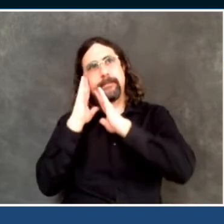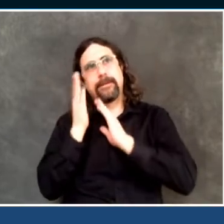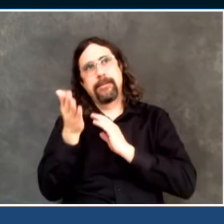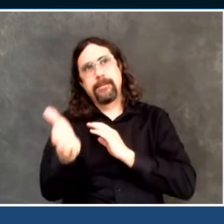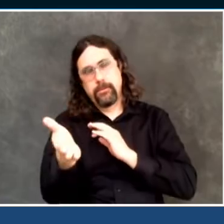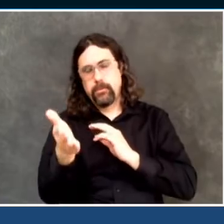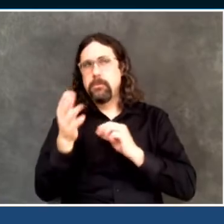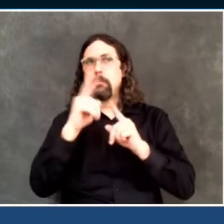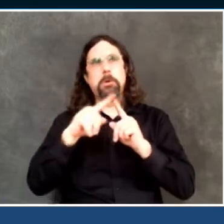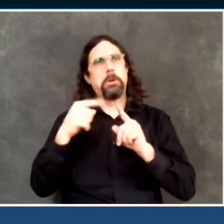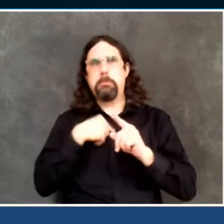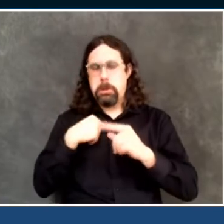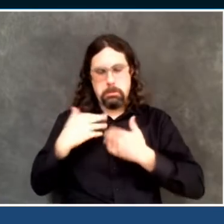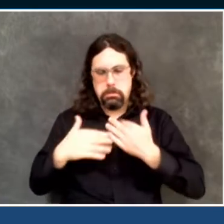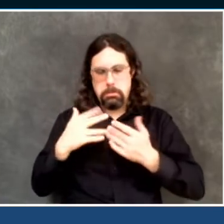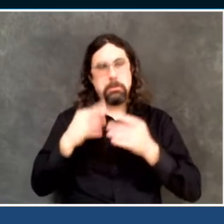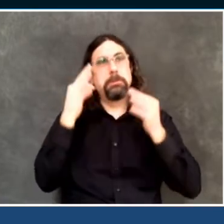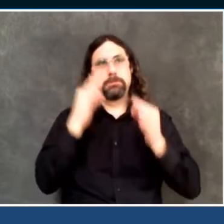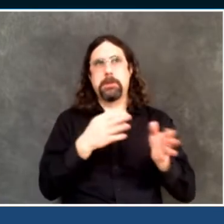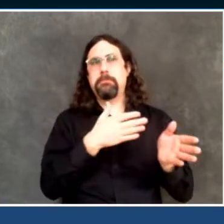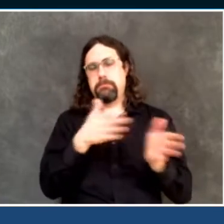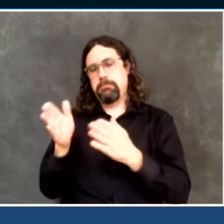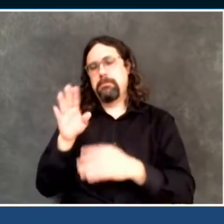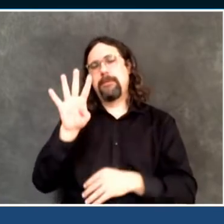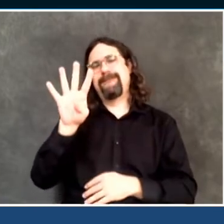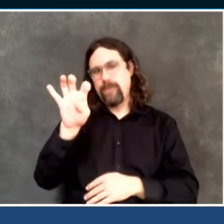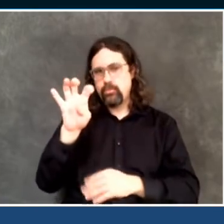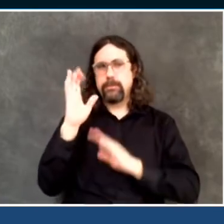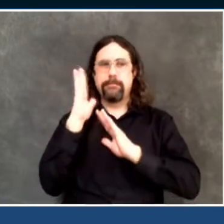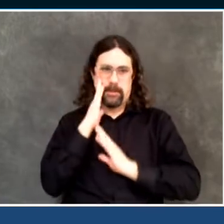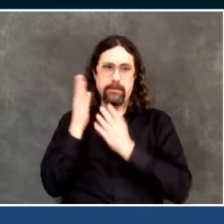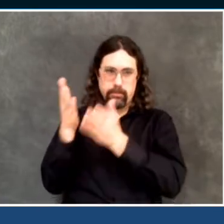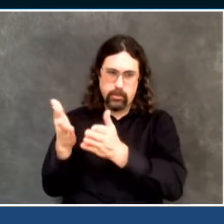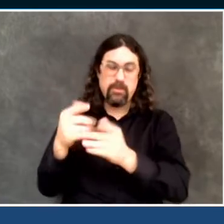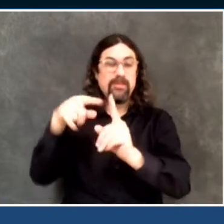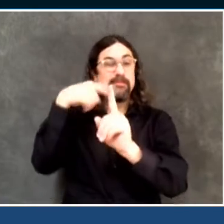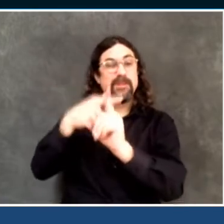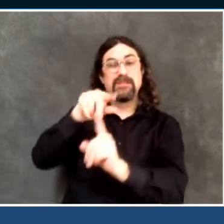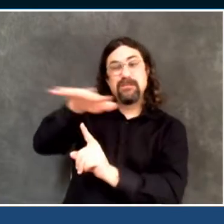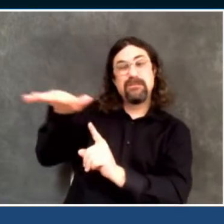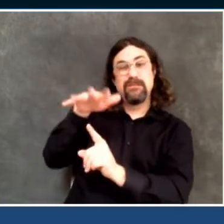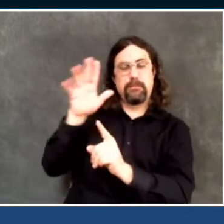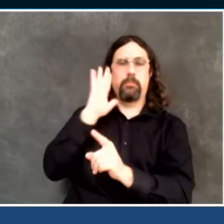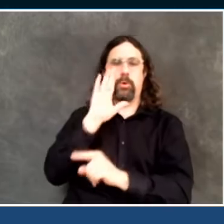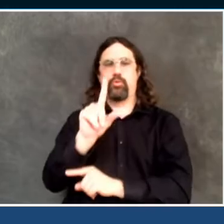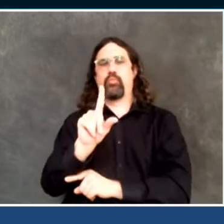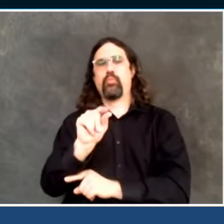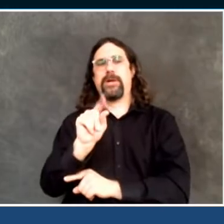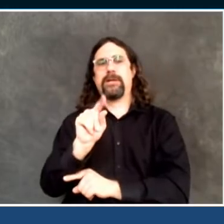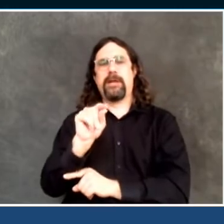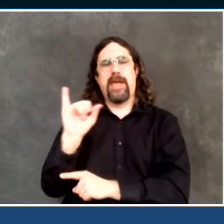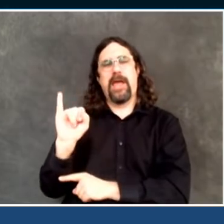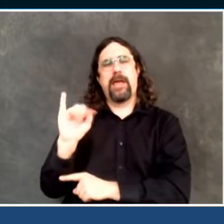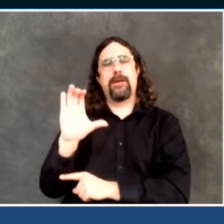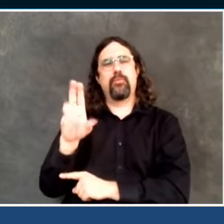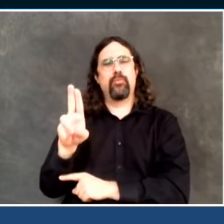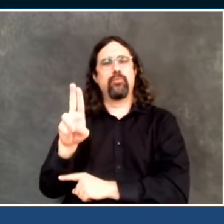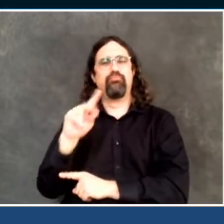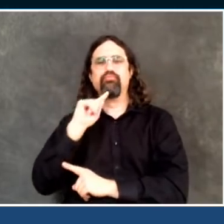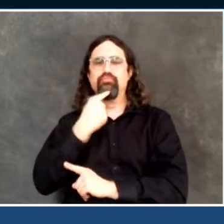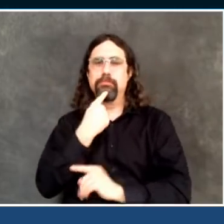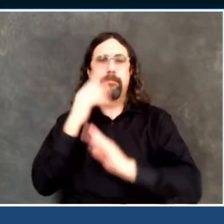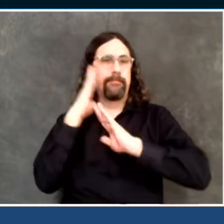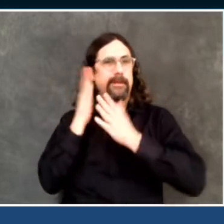personal protective equipment, a lot of us didn't really use the phrase PPE before a few weeks ago, and now it's something we talk about all the